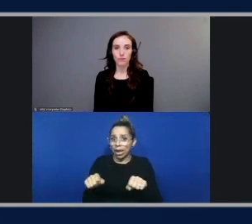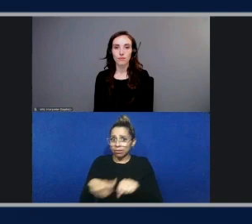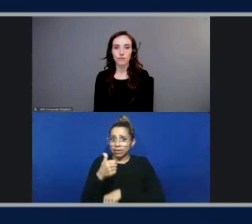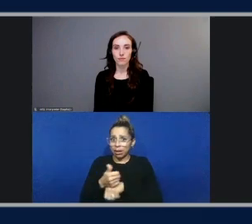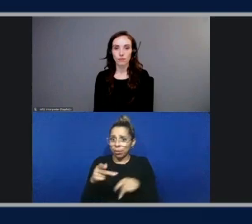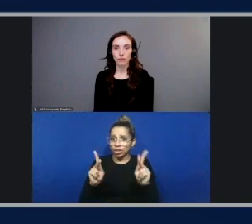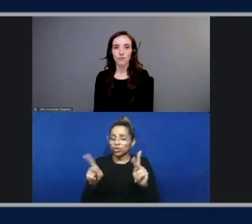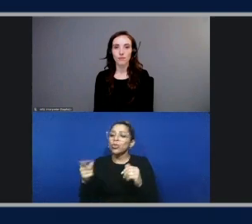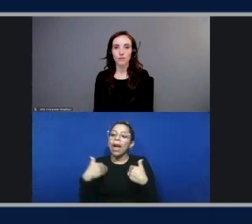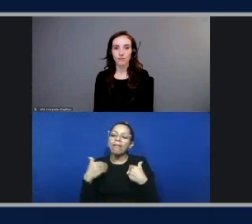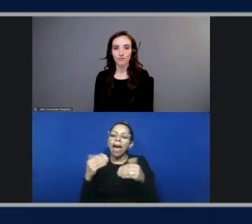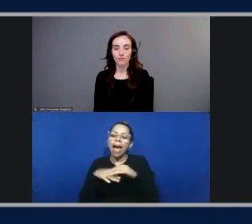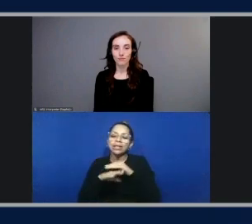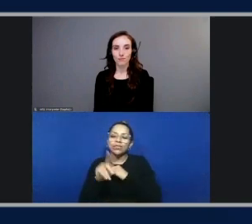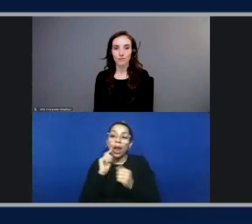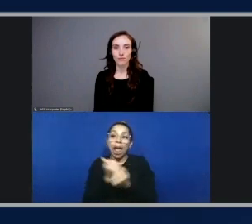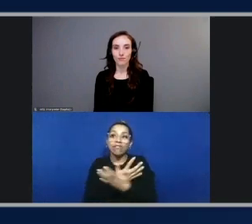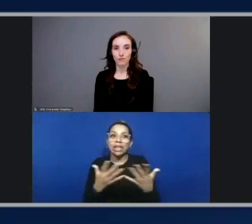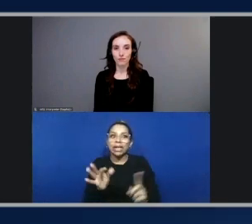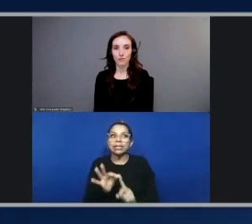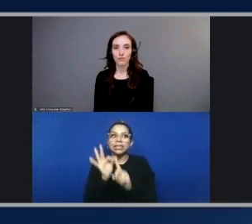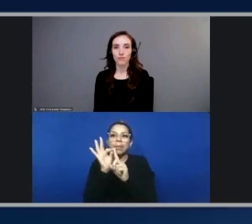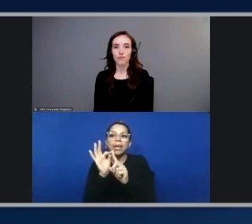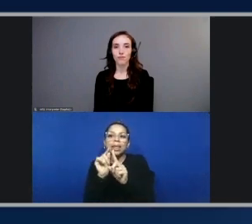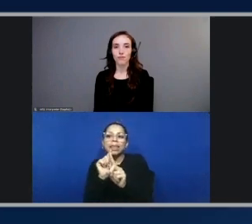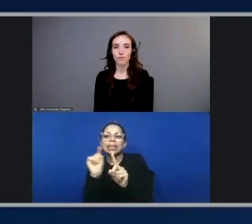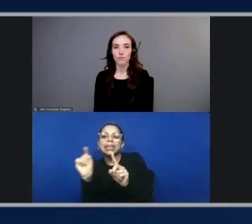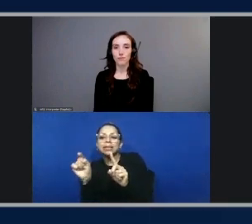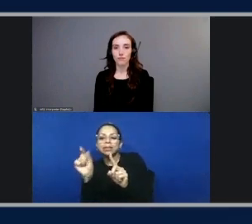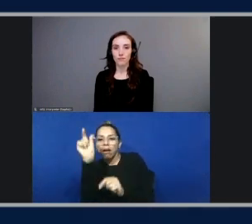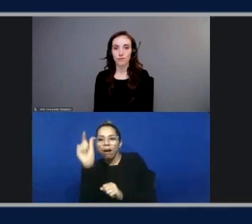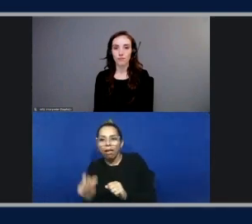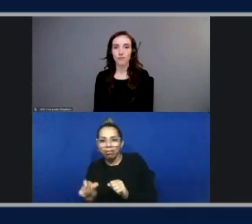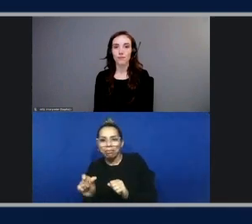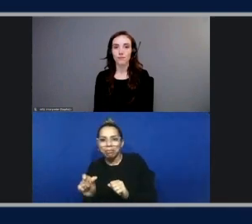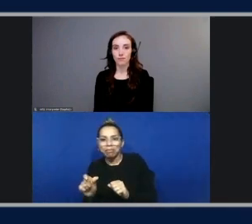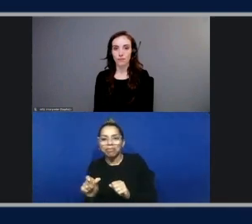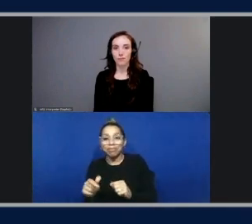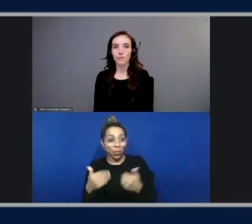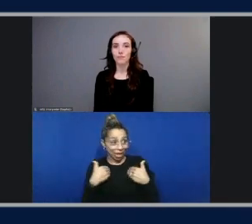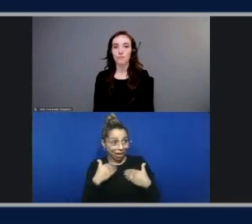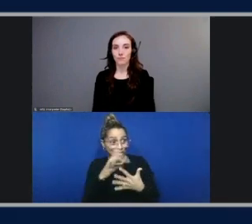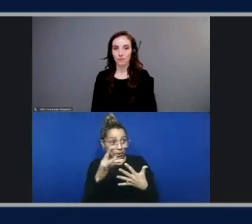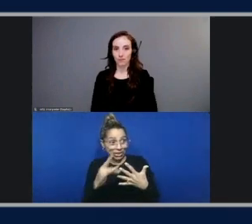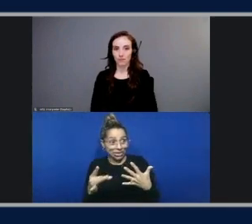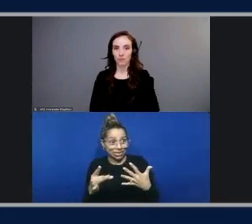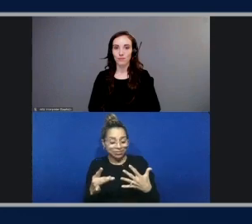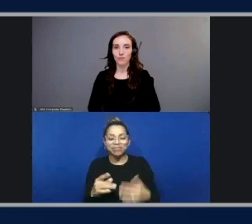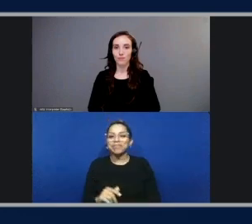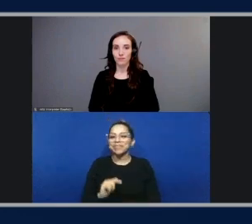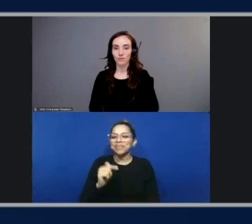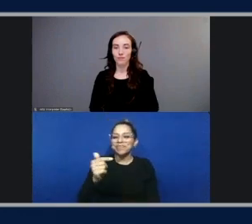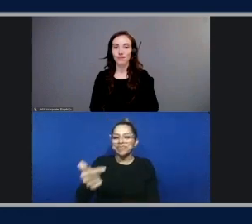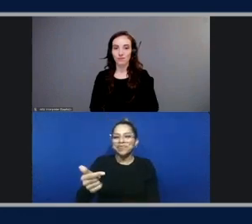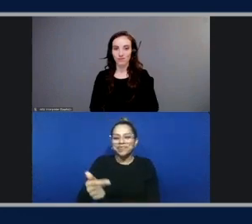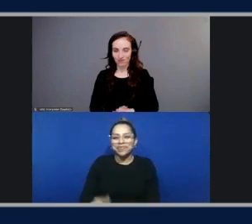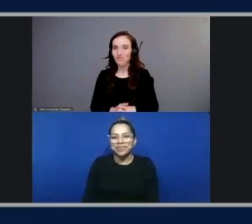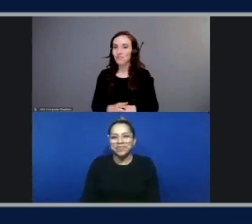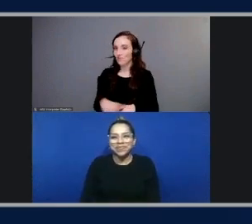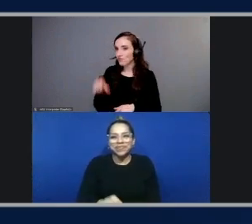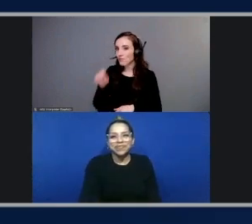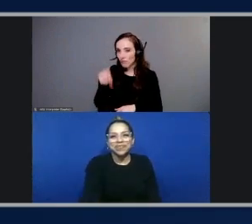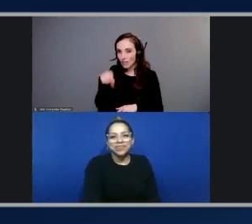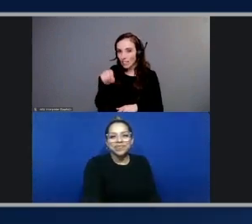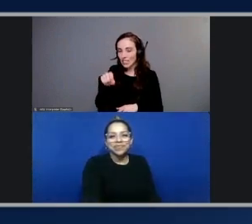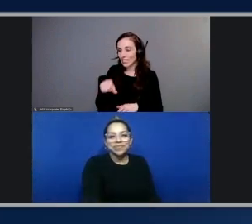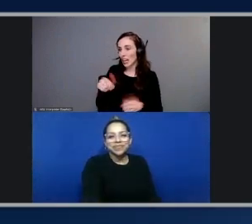these columns. Okay. Right? Yeah. And then if So you they want have choice. yeah. And then it is inclusion and exclusion list. You Right. choose